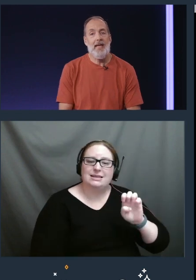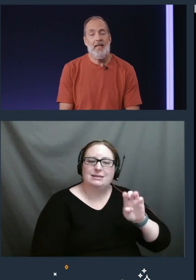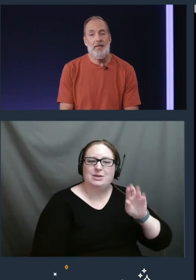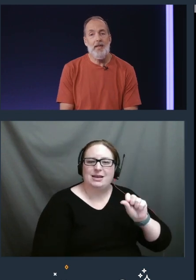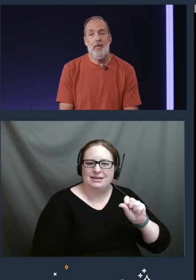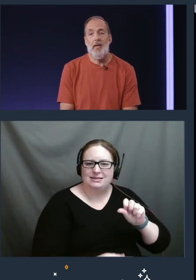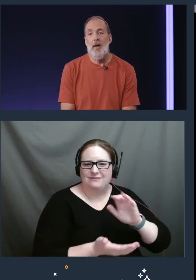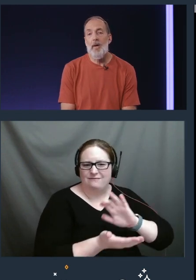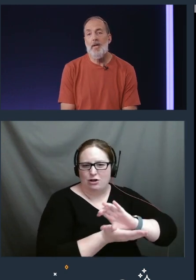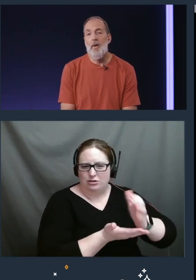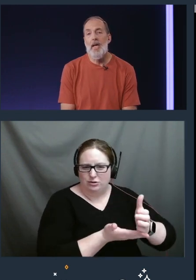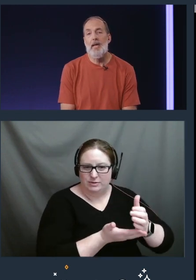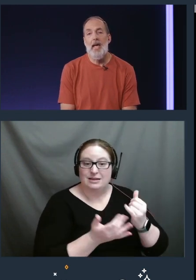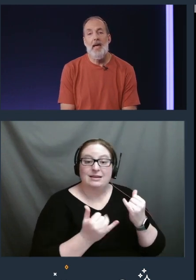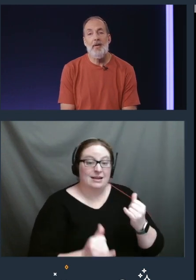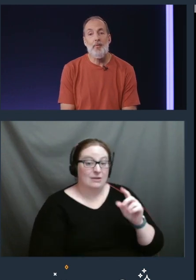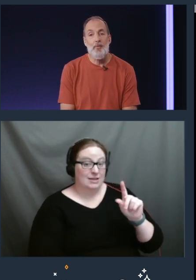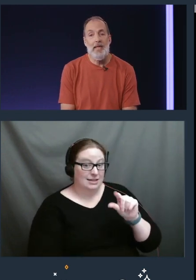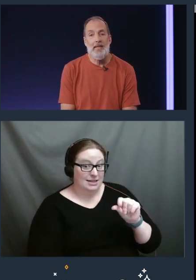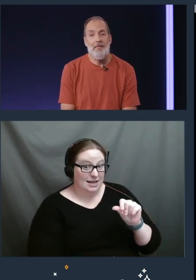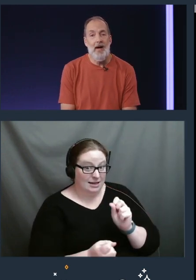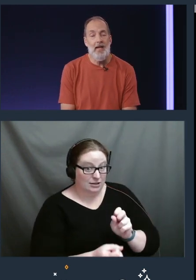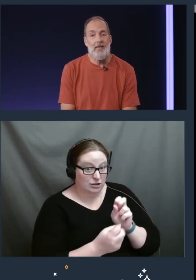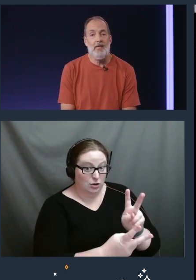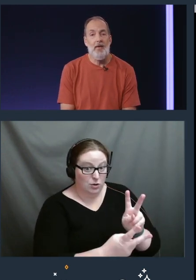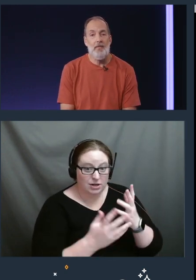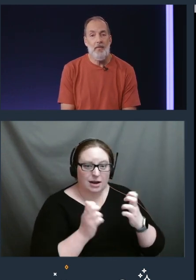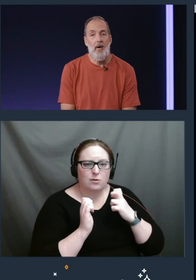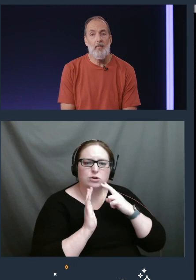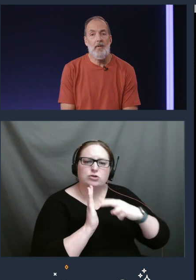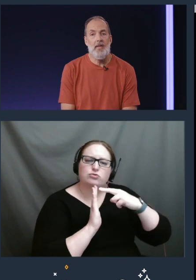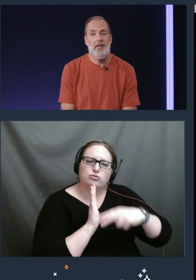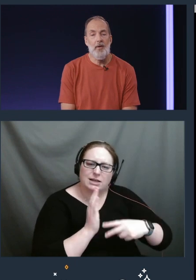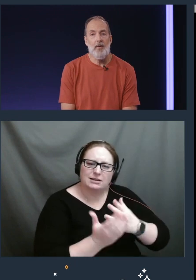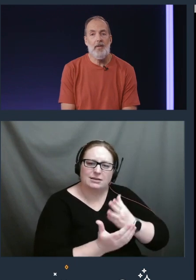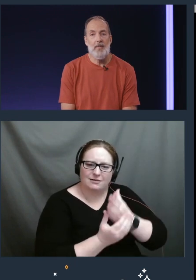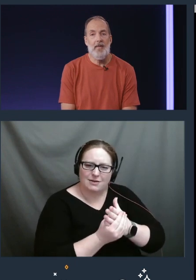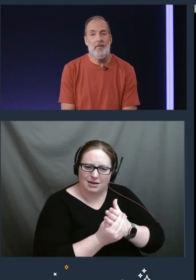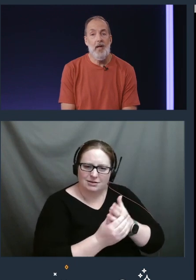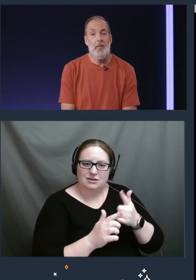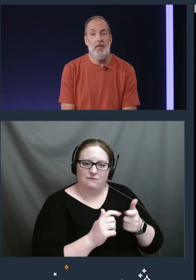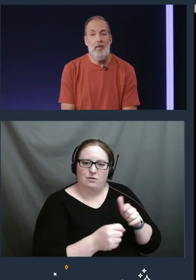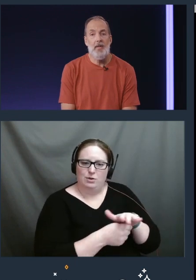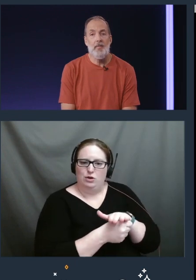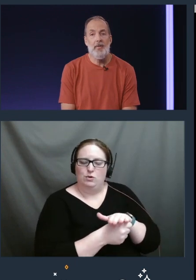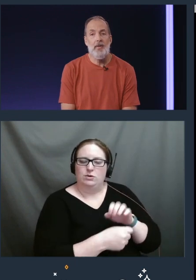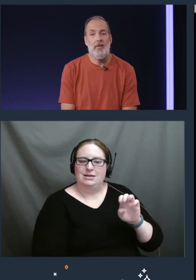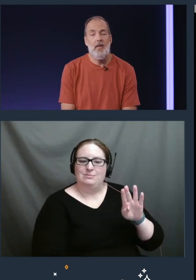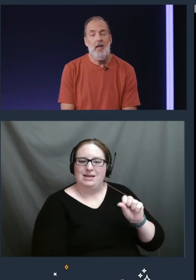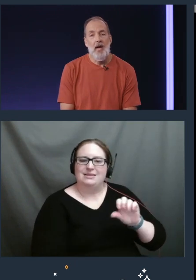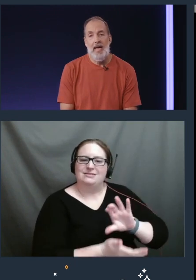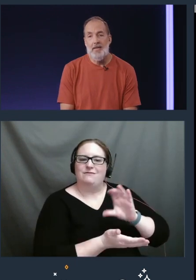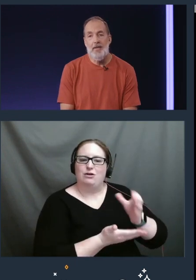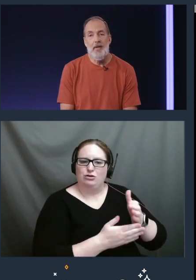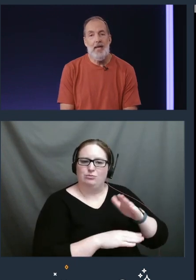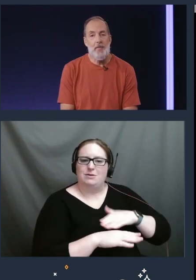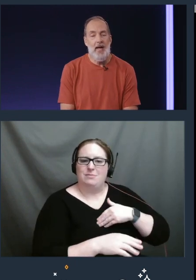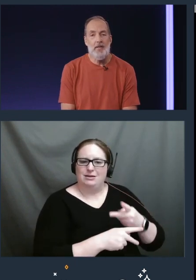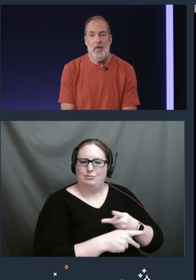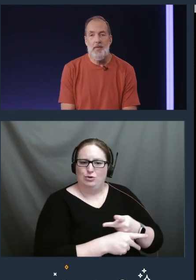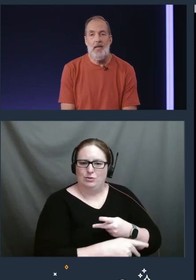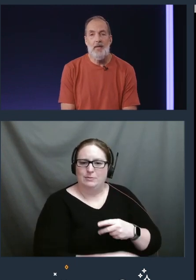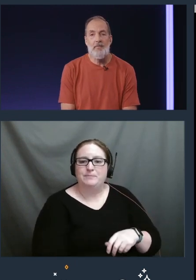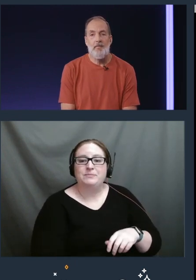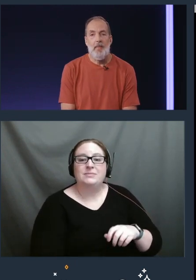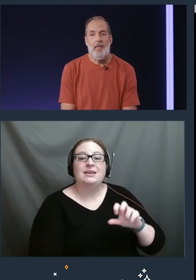that the data is loaded, I want to go ahead and read the files from the local EBS volumes on my compute nodes. I execute an